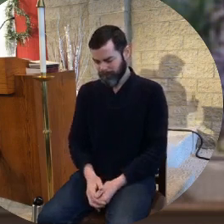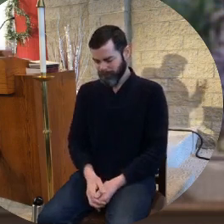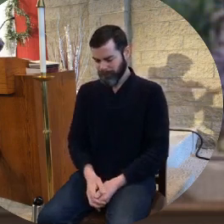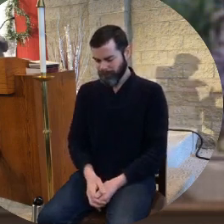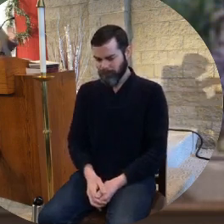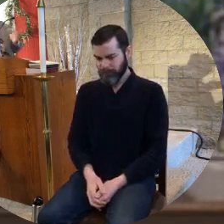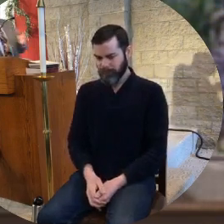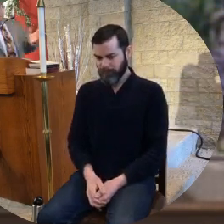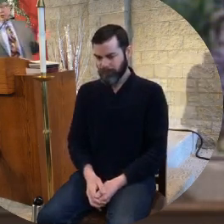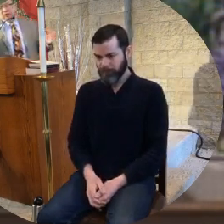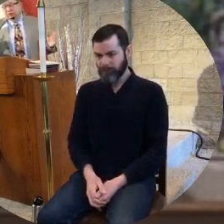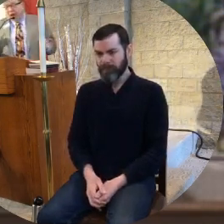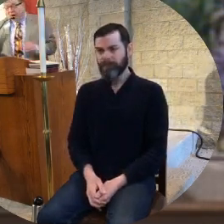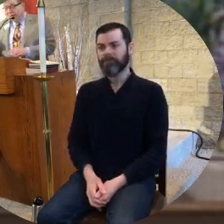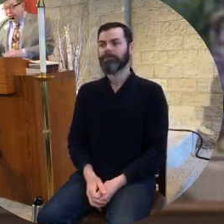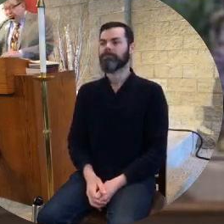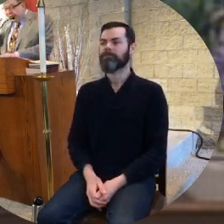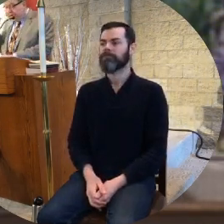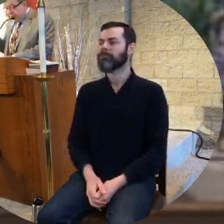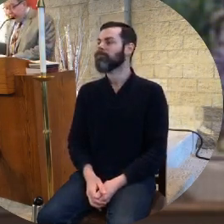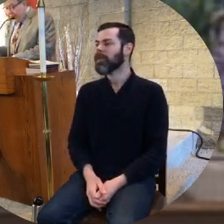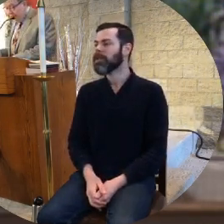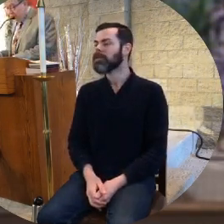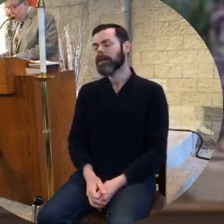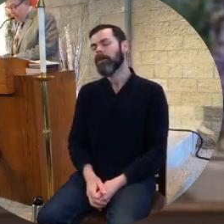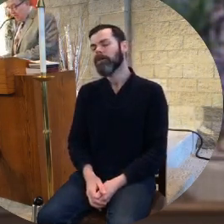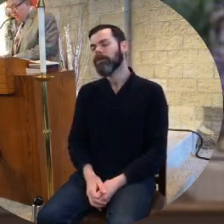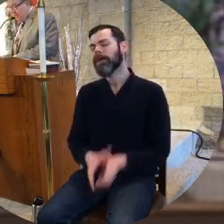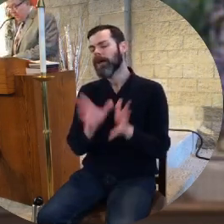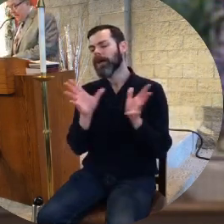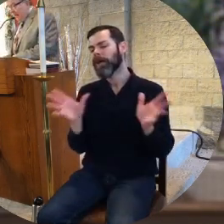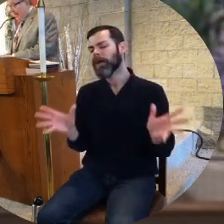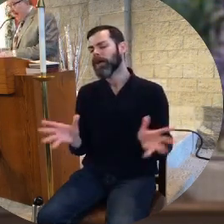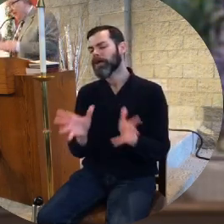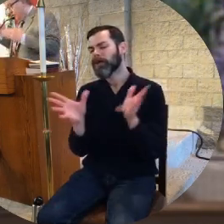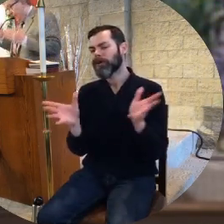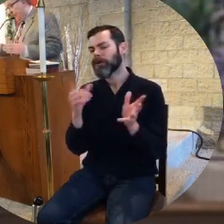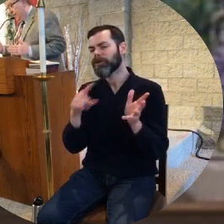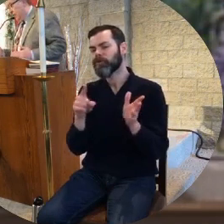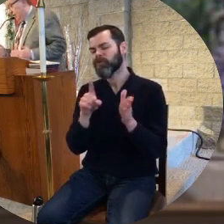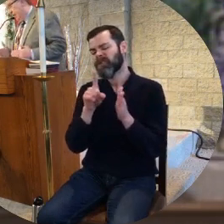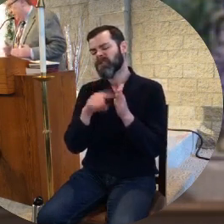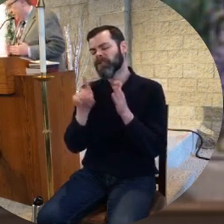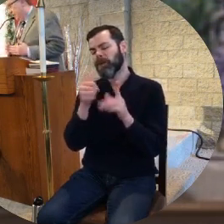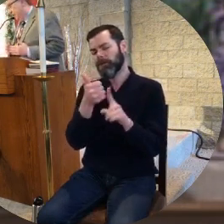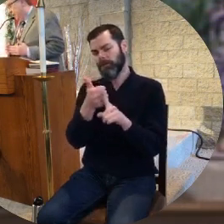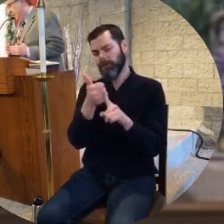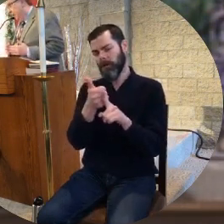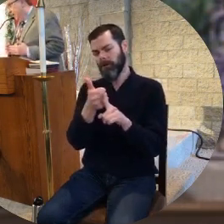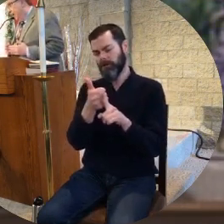and so I want to encourage you to often check your channel that you're watching and change that channel.